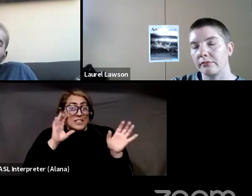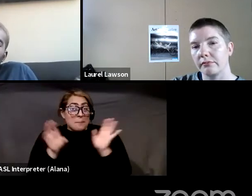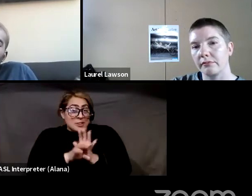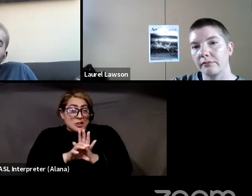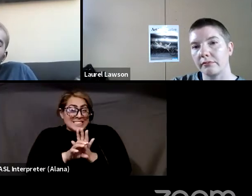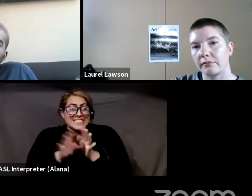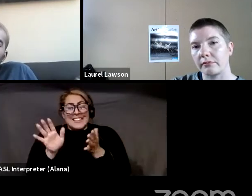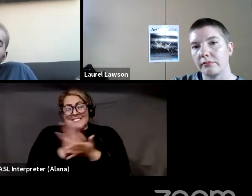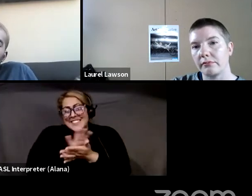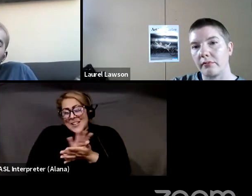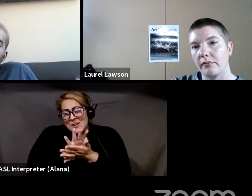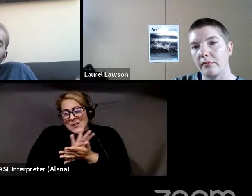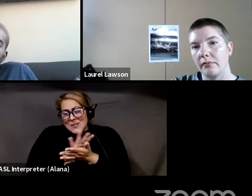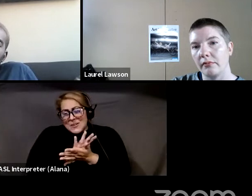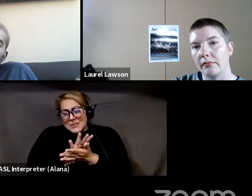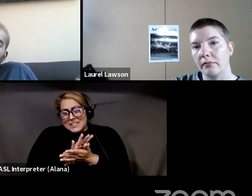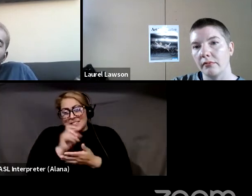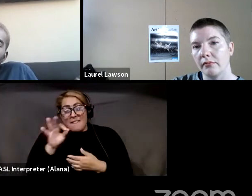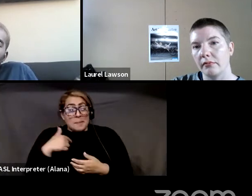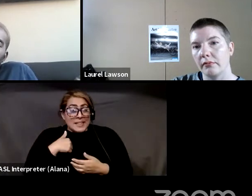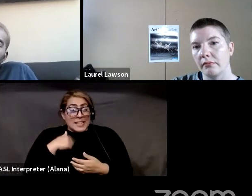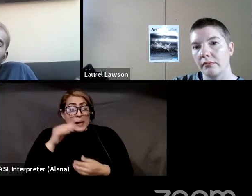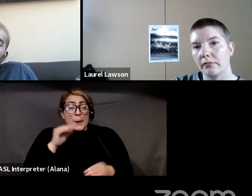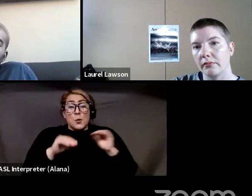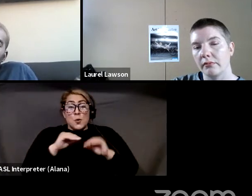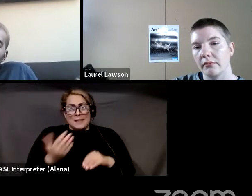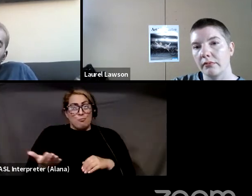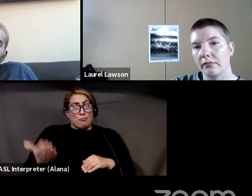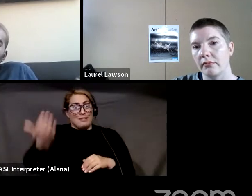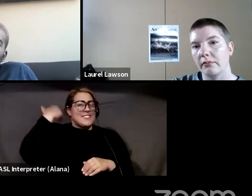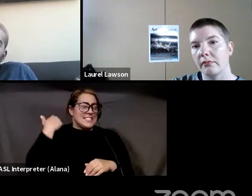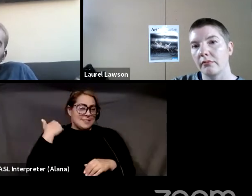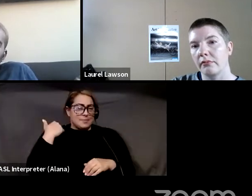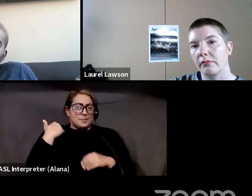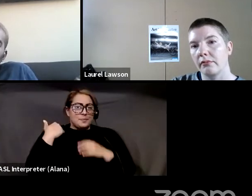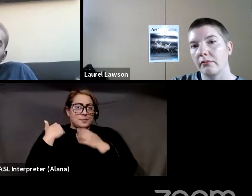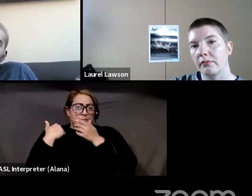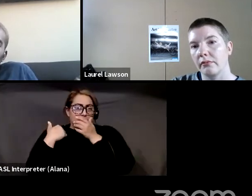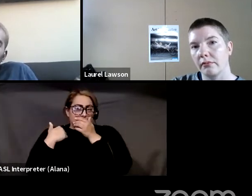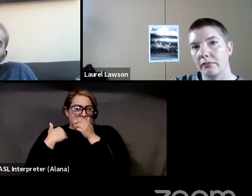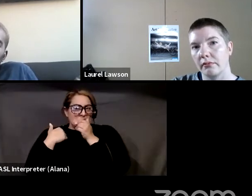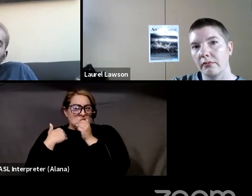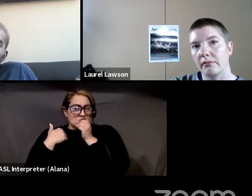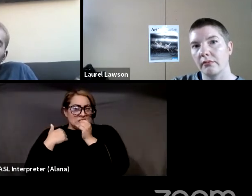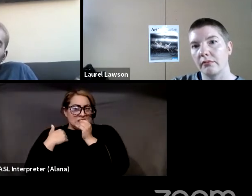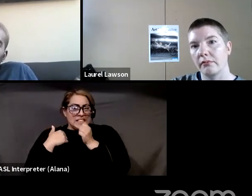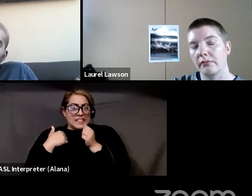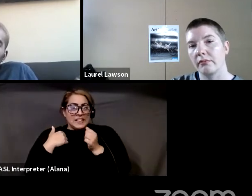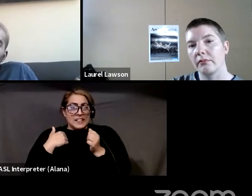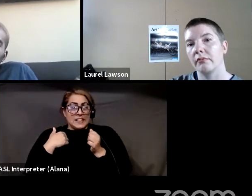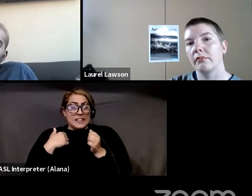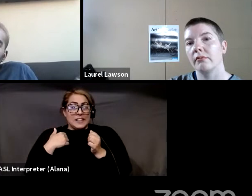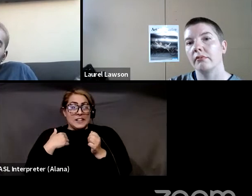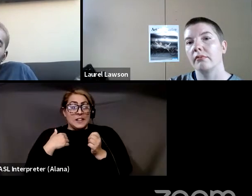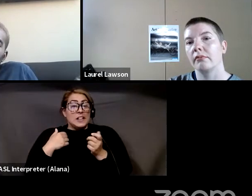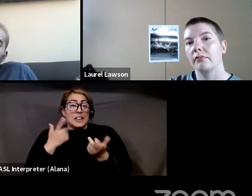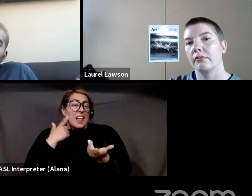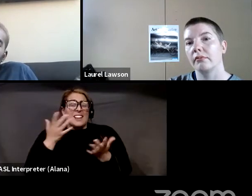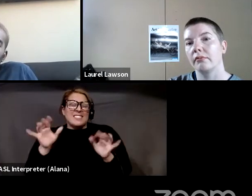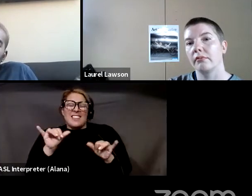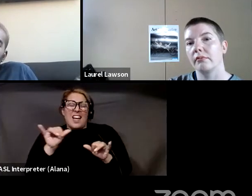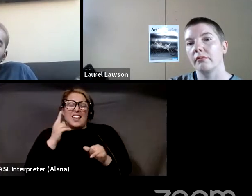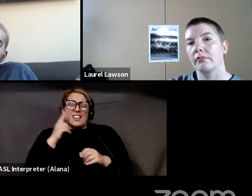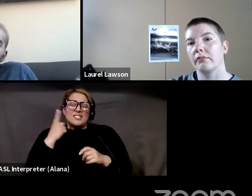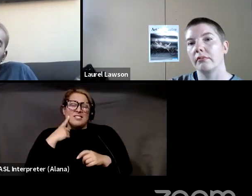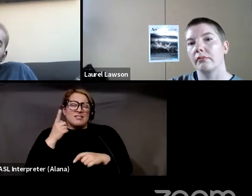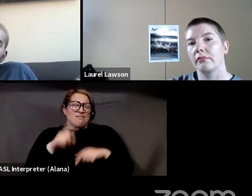videos of me moving previously on my iPhone, just like random